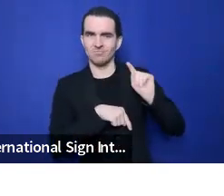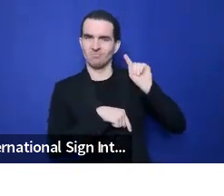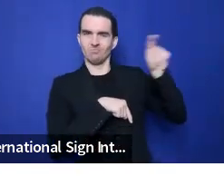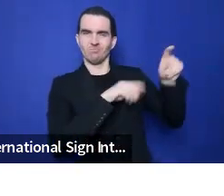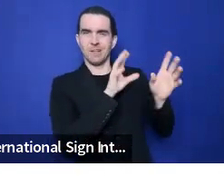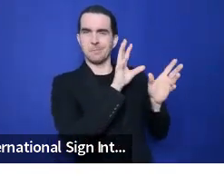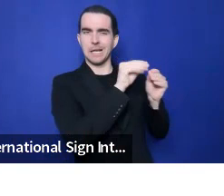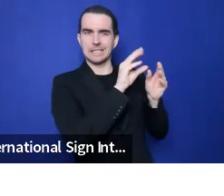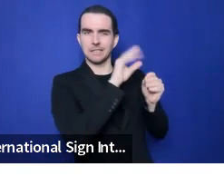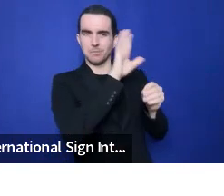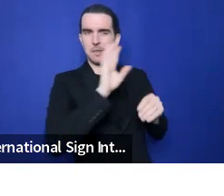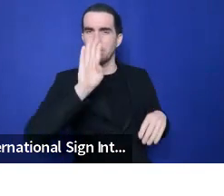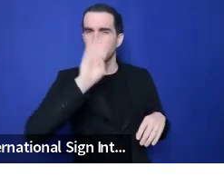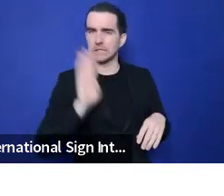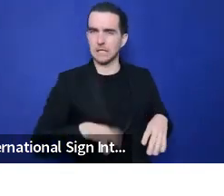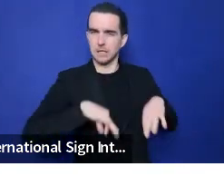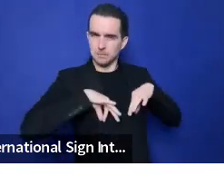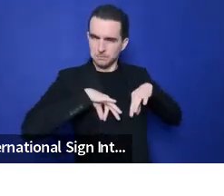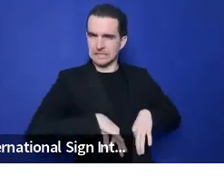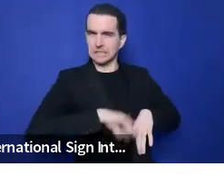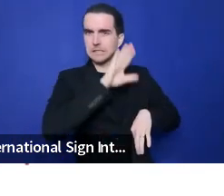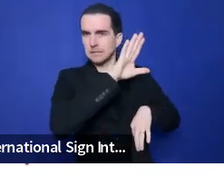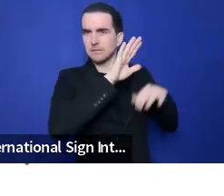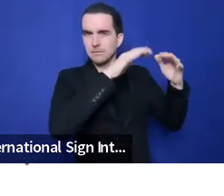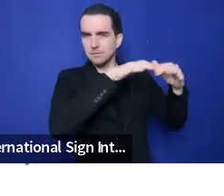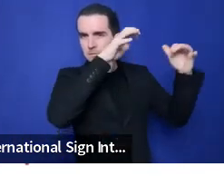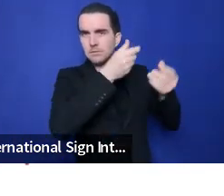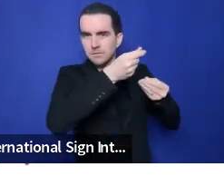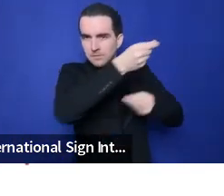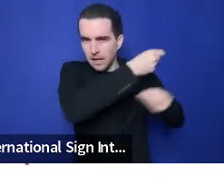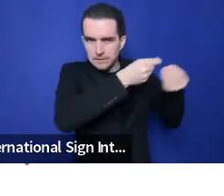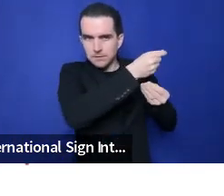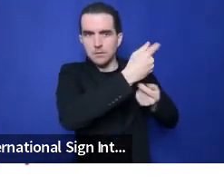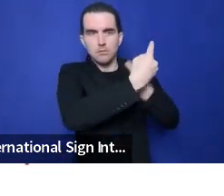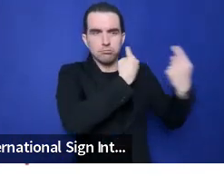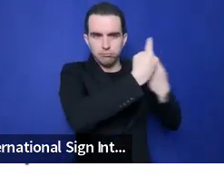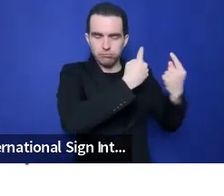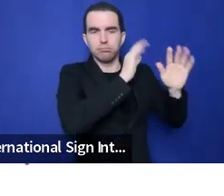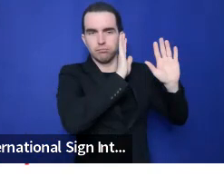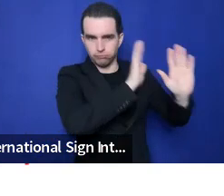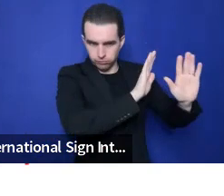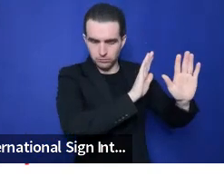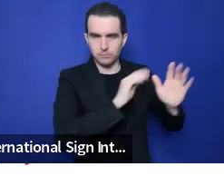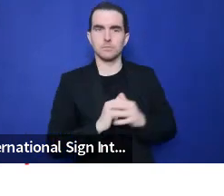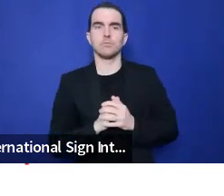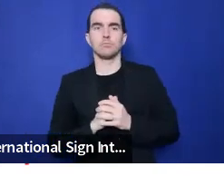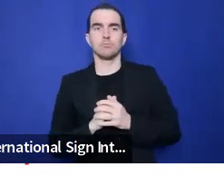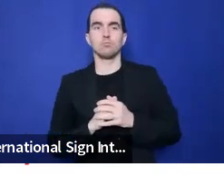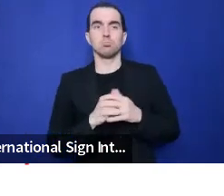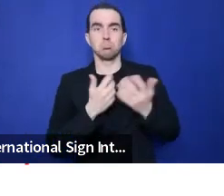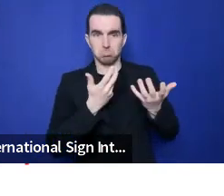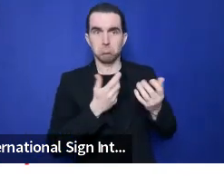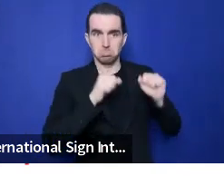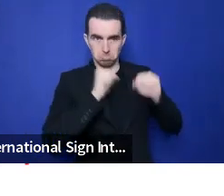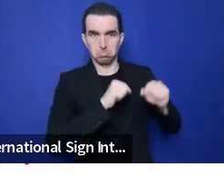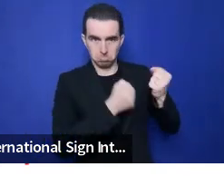from. And we're going to be drawing on a number of different studies, and therefore I do have to